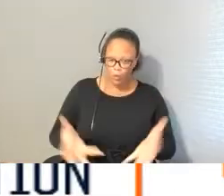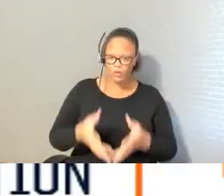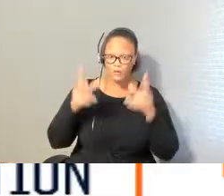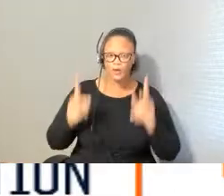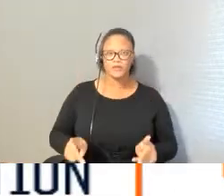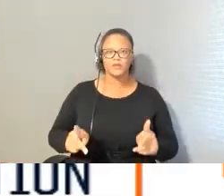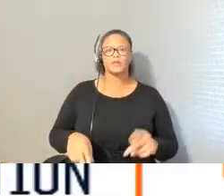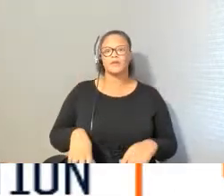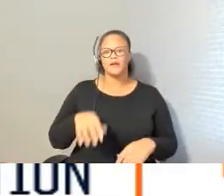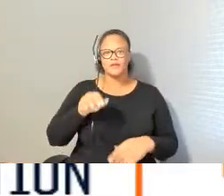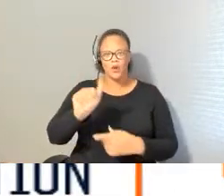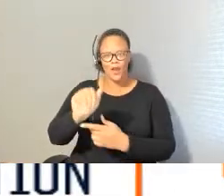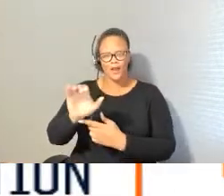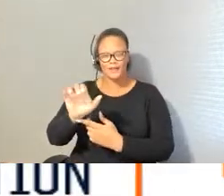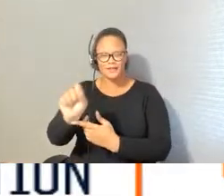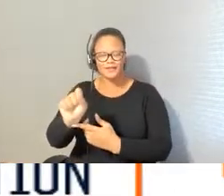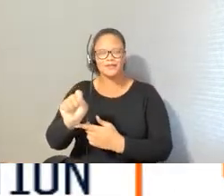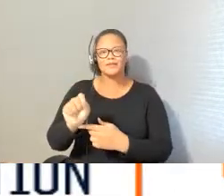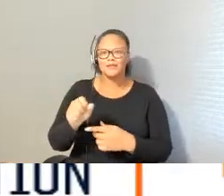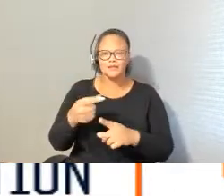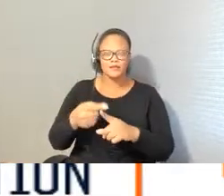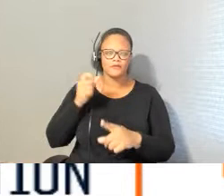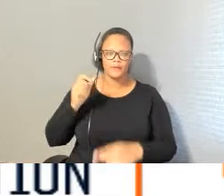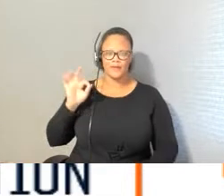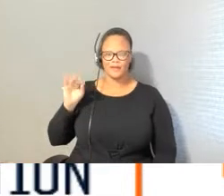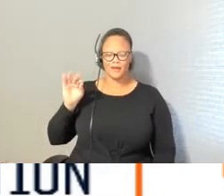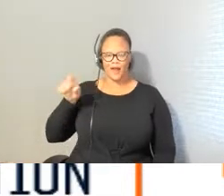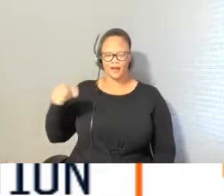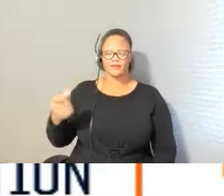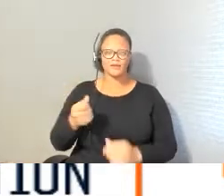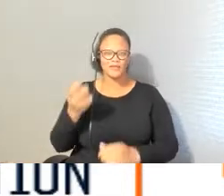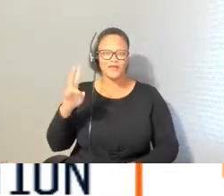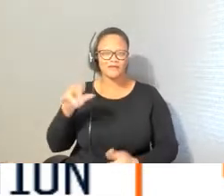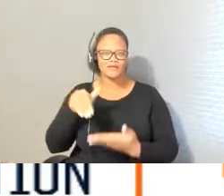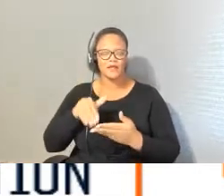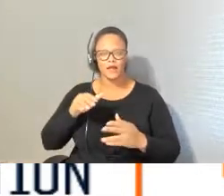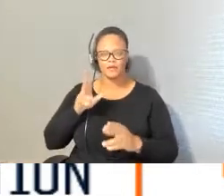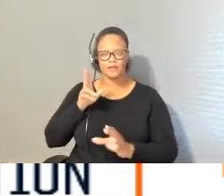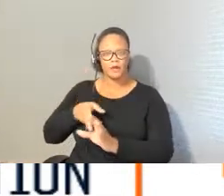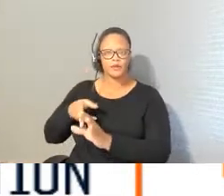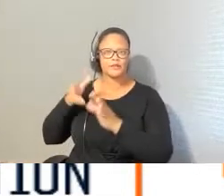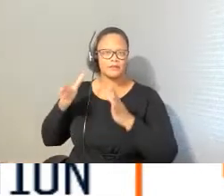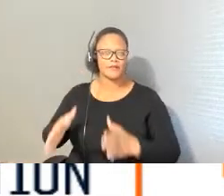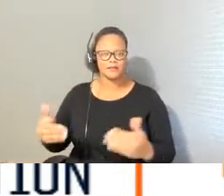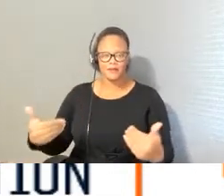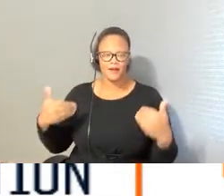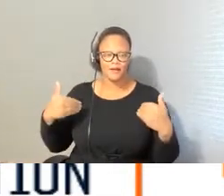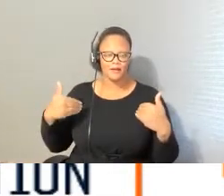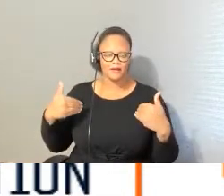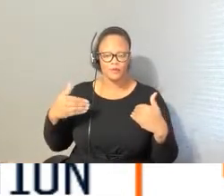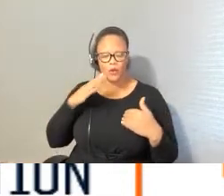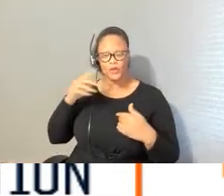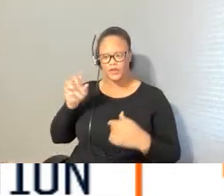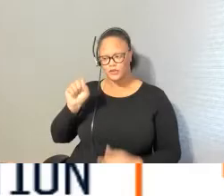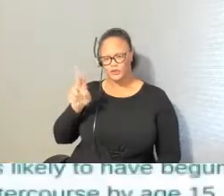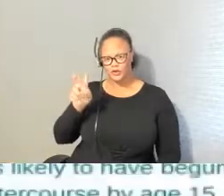Childhood Experiences, coming from the 90s with 17,000 participants had been surveyed, and they